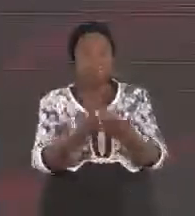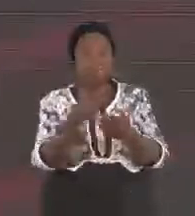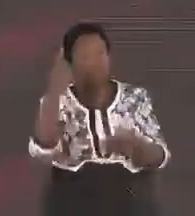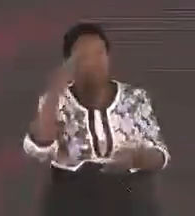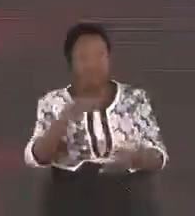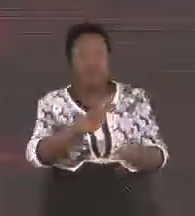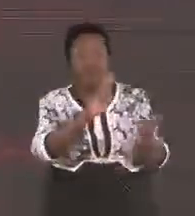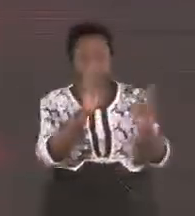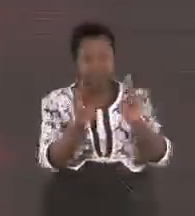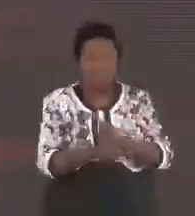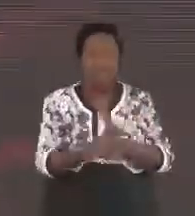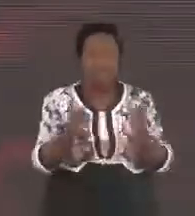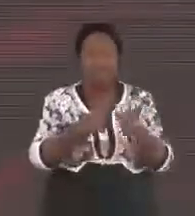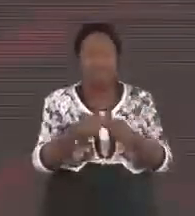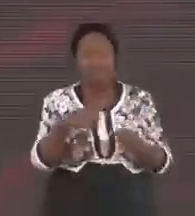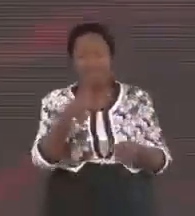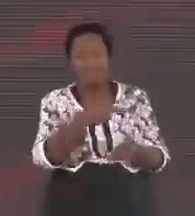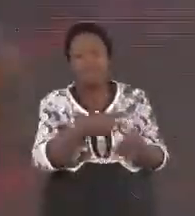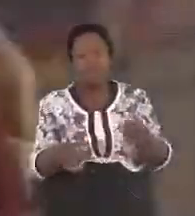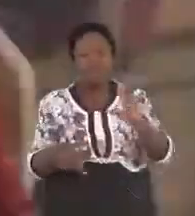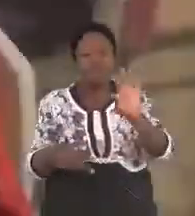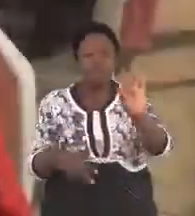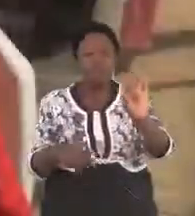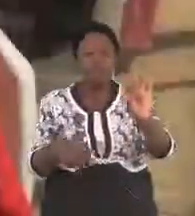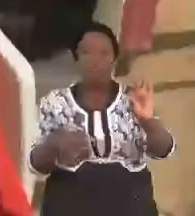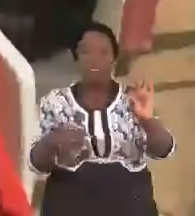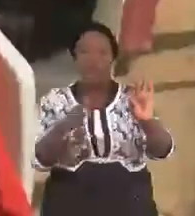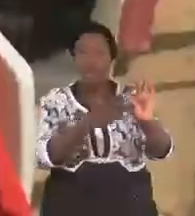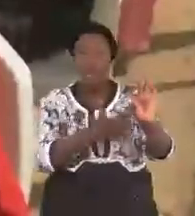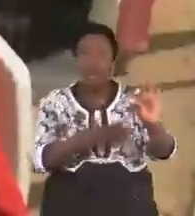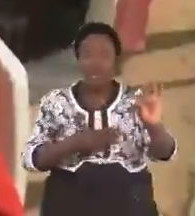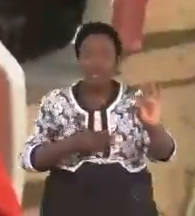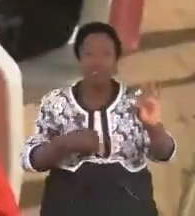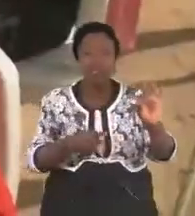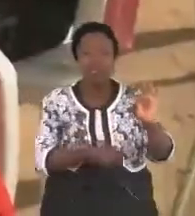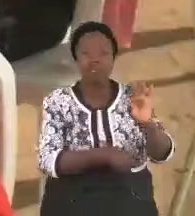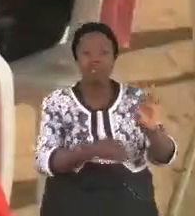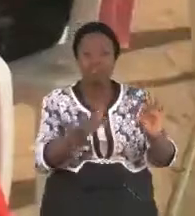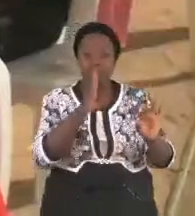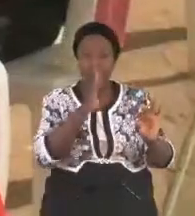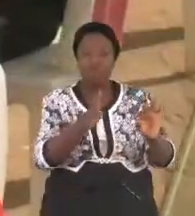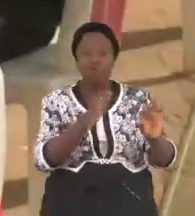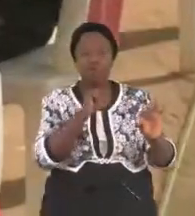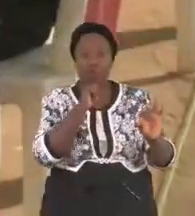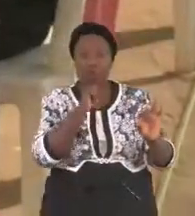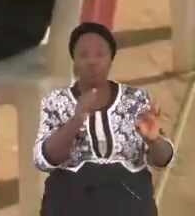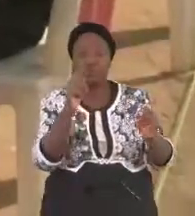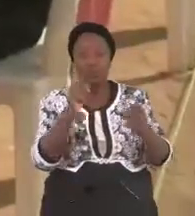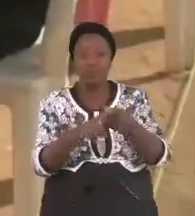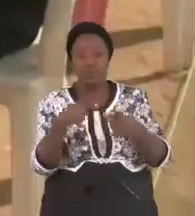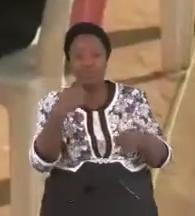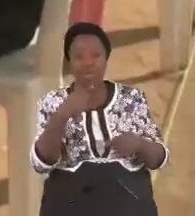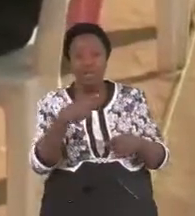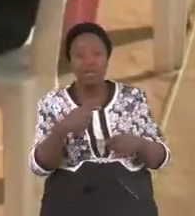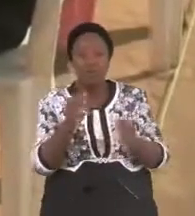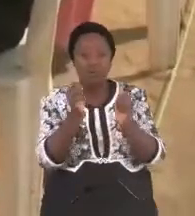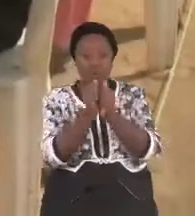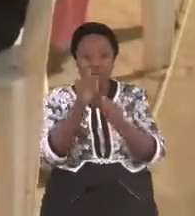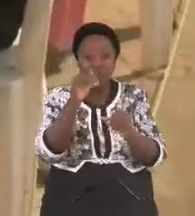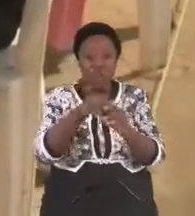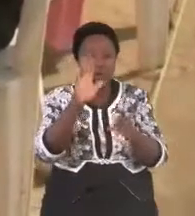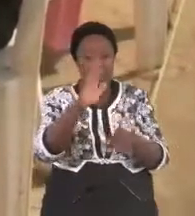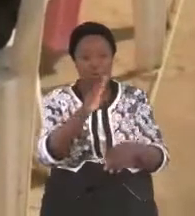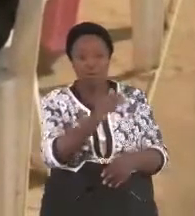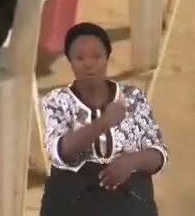verse 9, it says, "And think not to say within yourself, that man